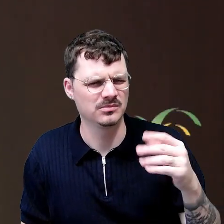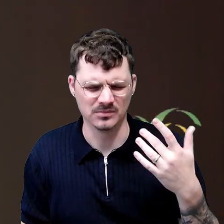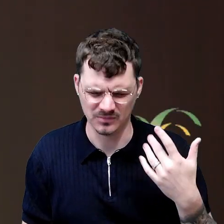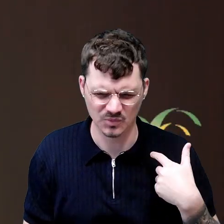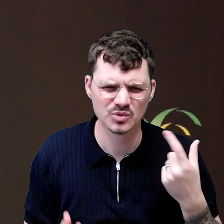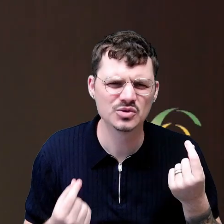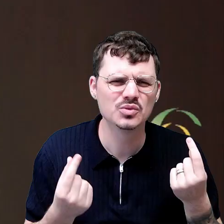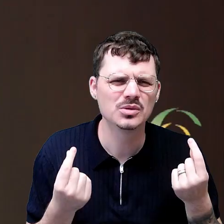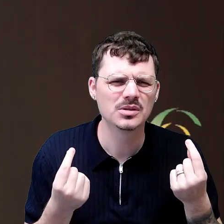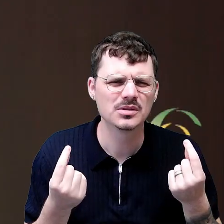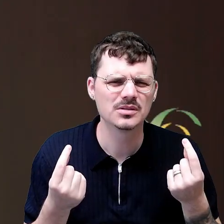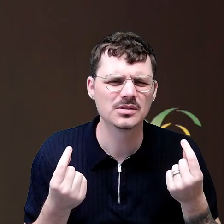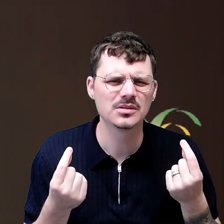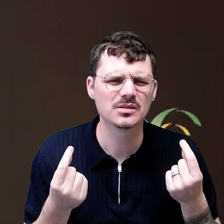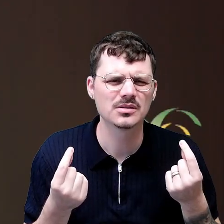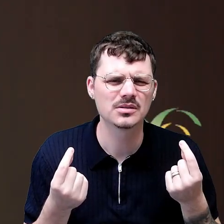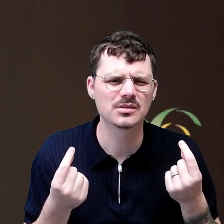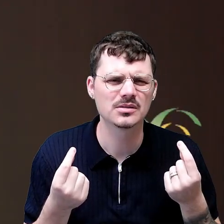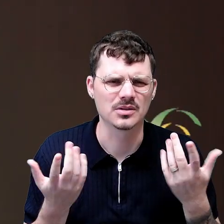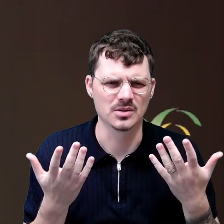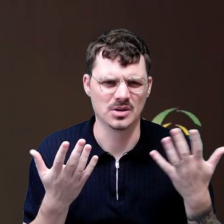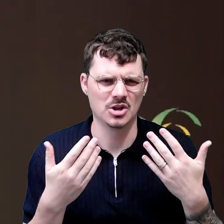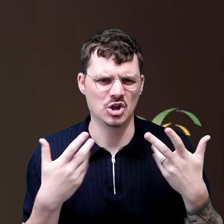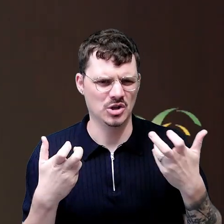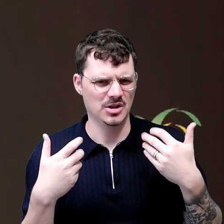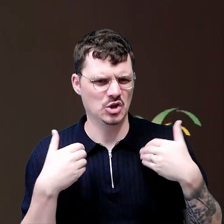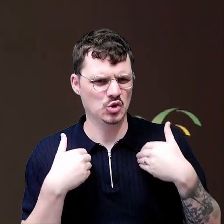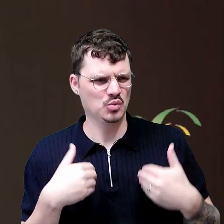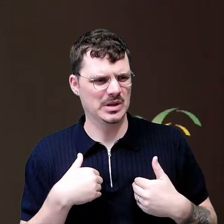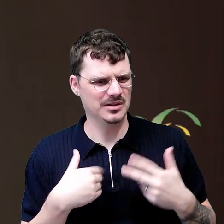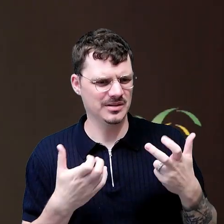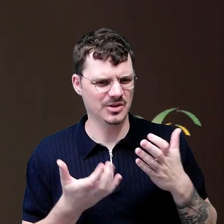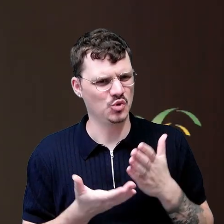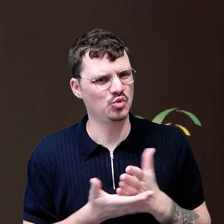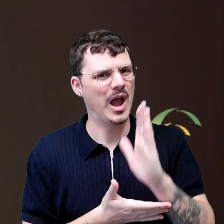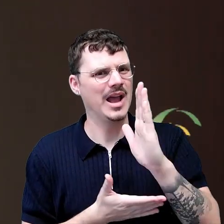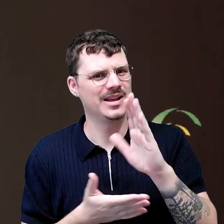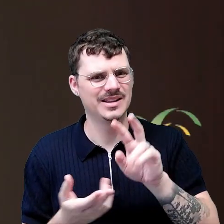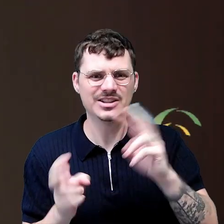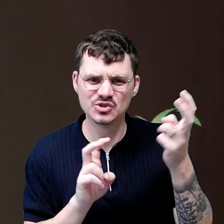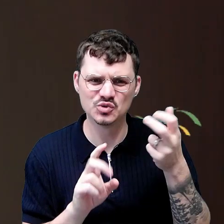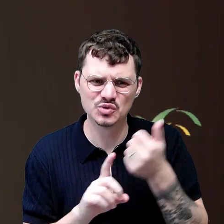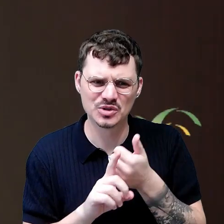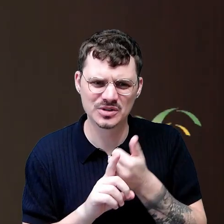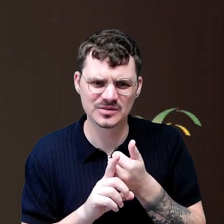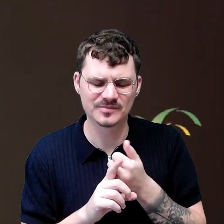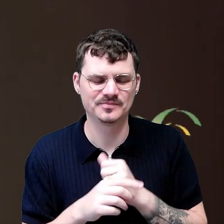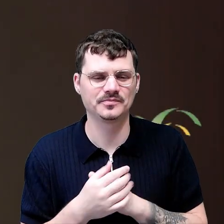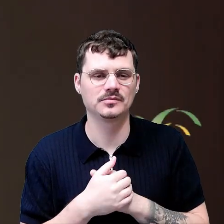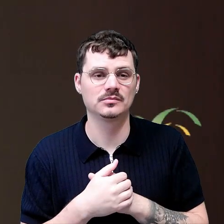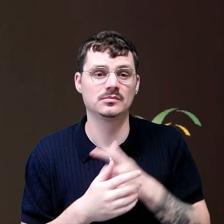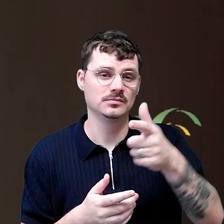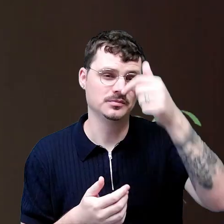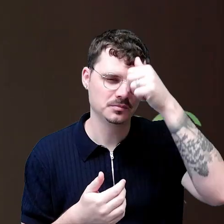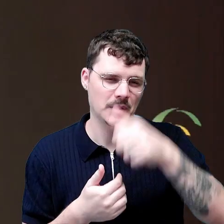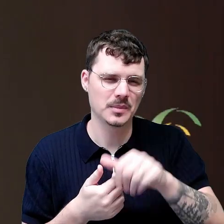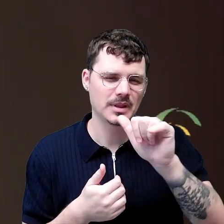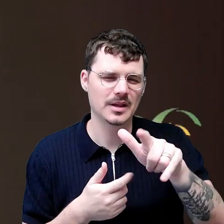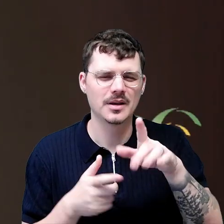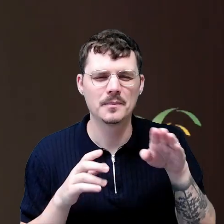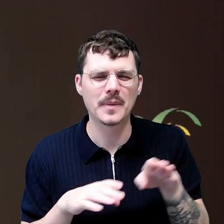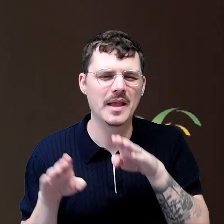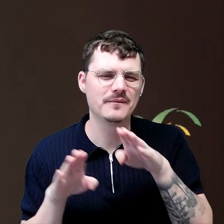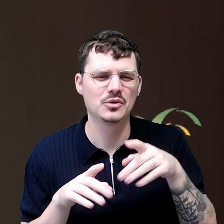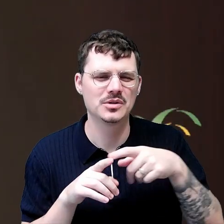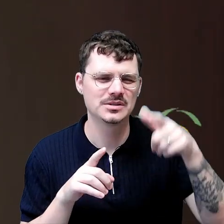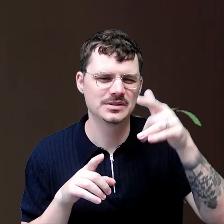thinking? What a human rights issue this is. And I remember that